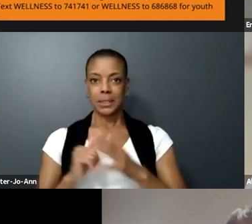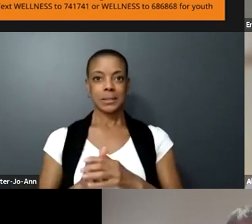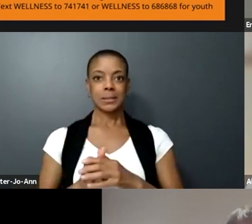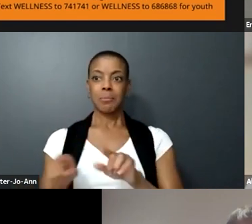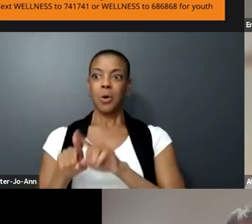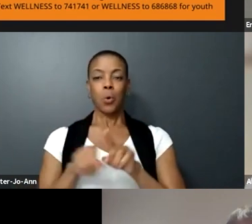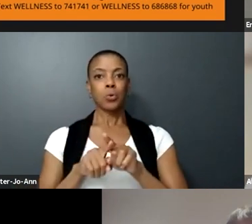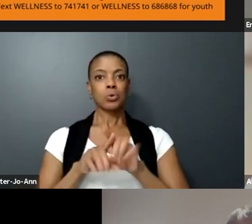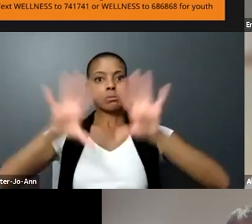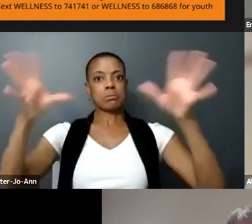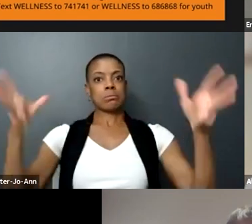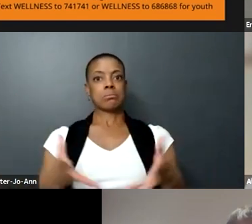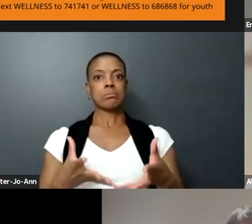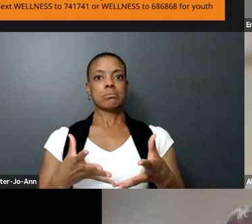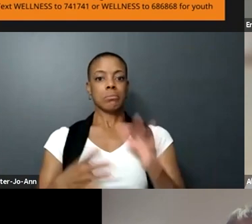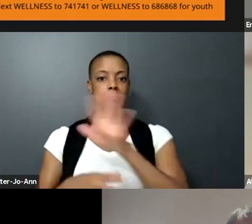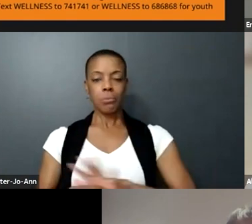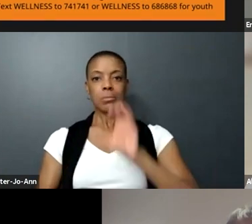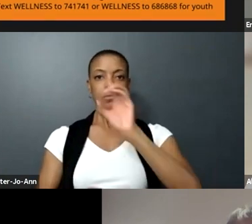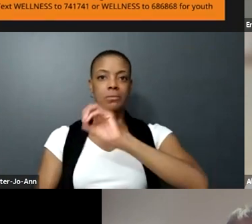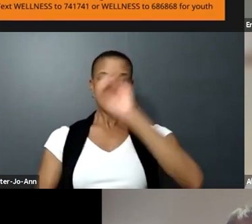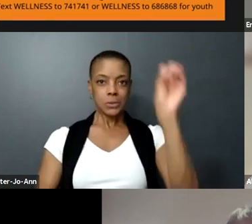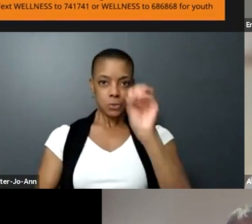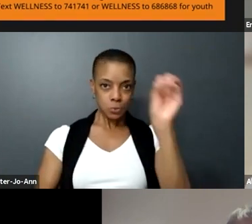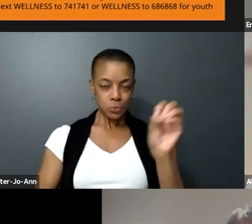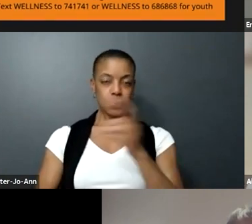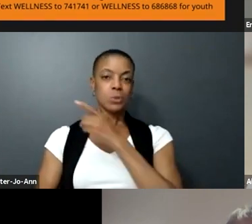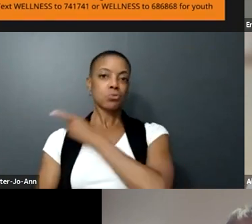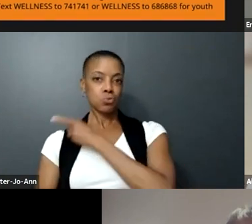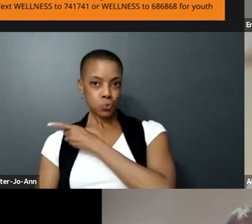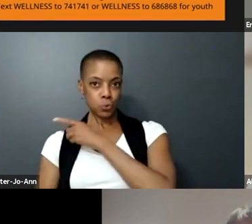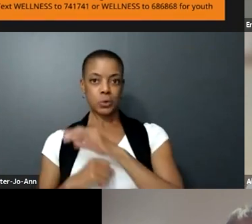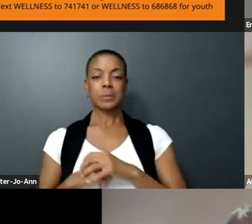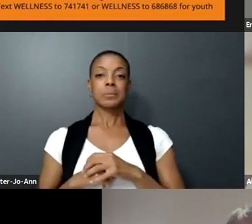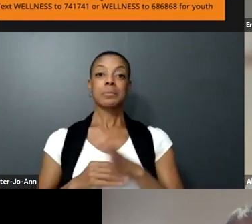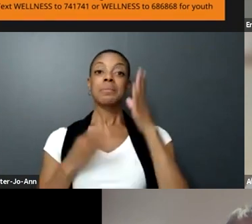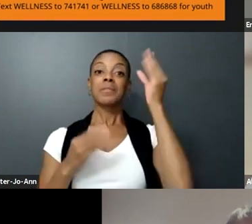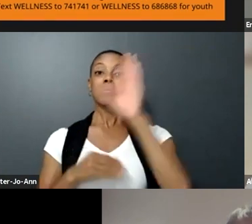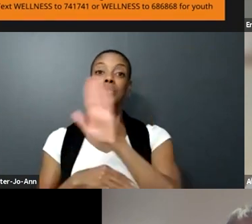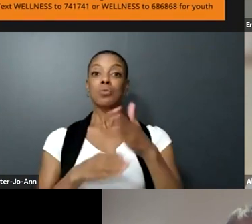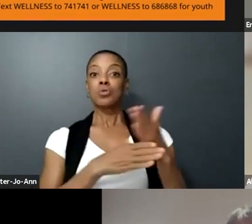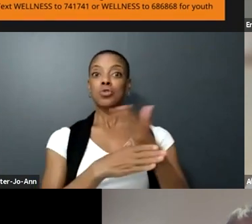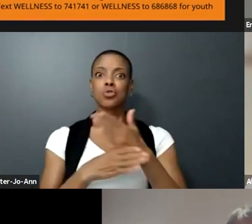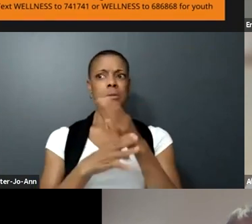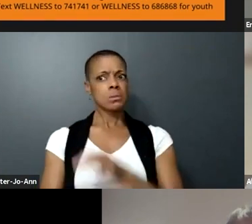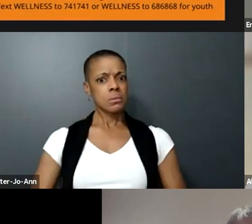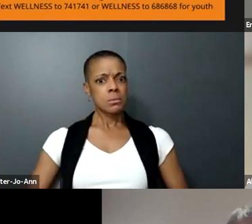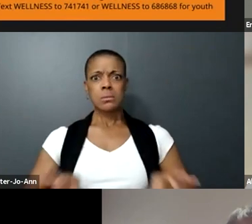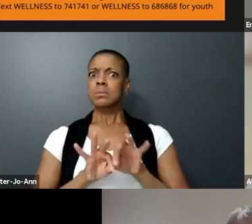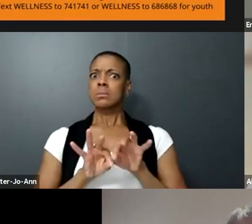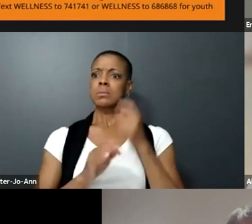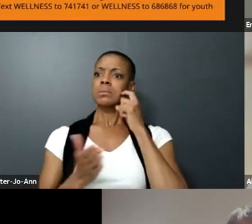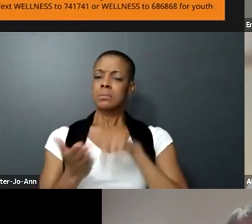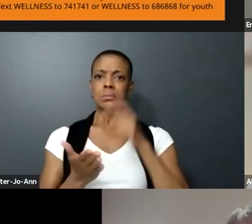the territories that cover Ontario and the region of Durham as well. The information that you've shared is super critical in acknowledging